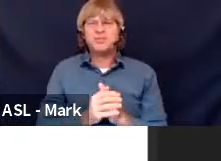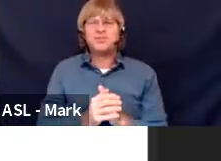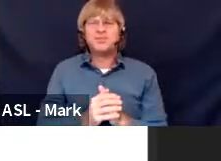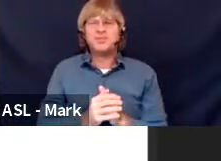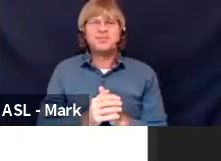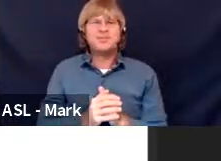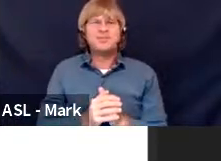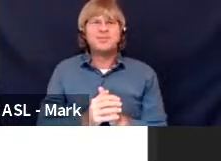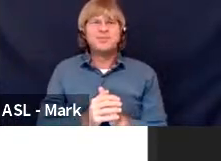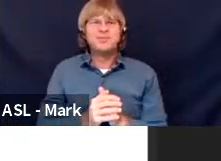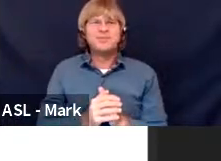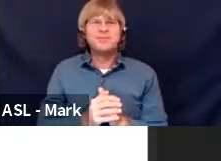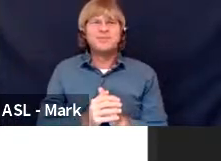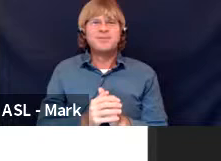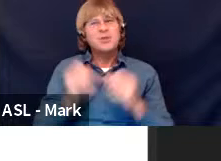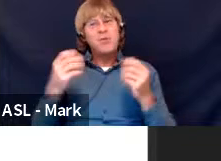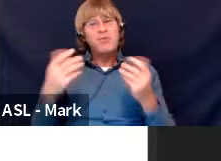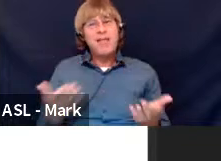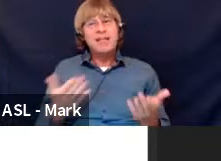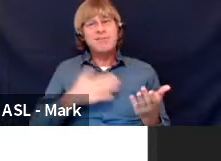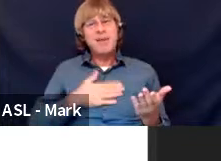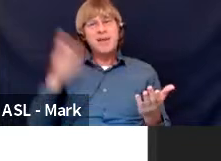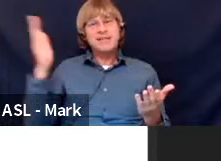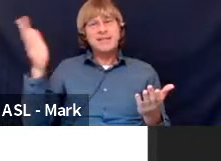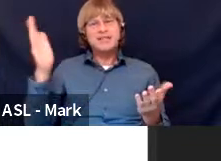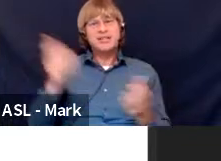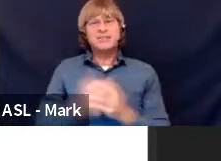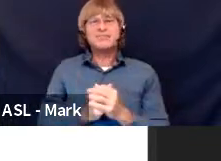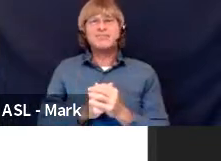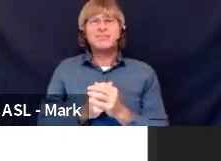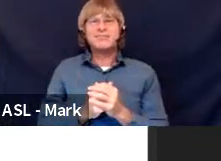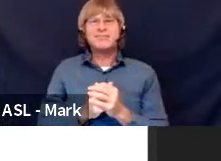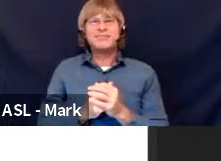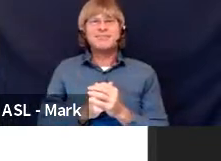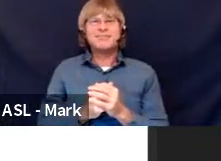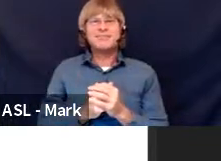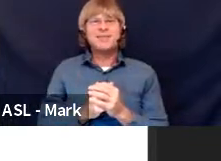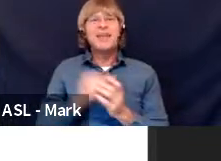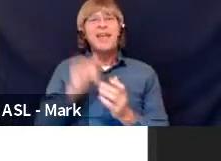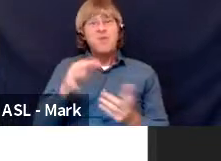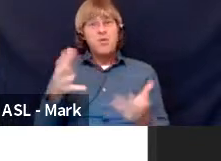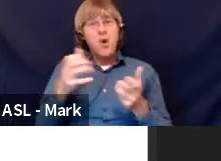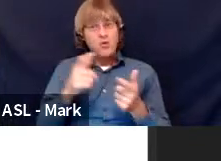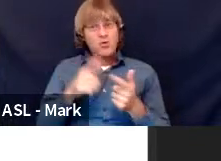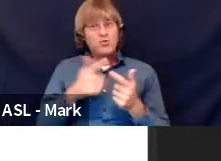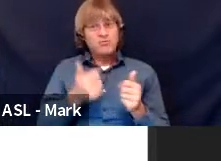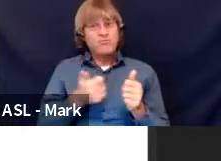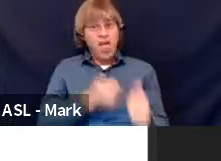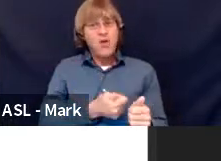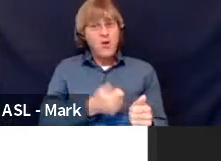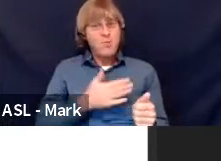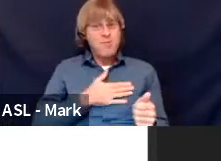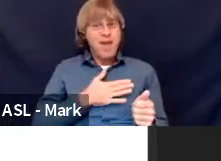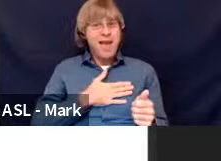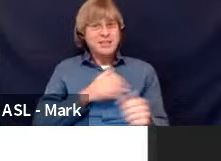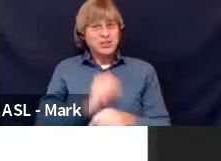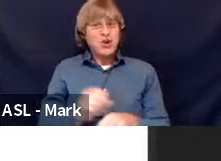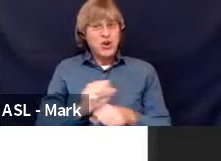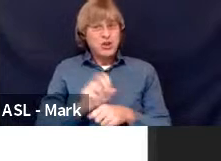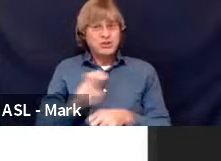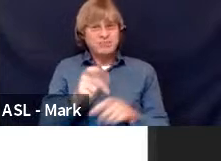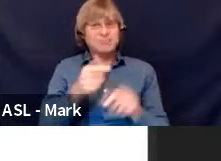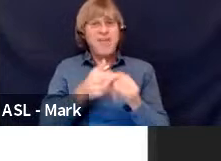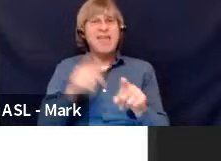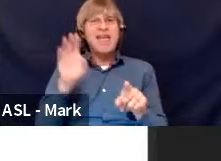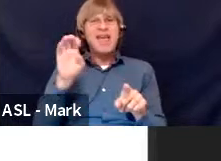So that's my presentation. If you want to follow, my journey, you can follow me